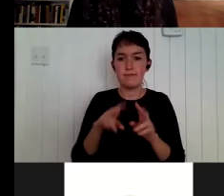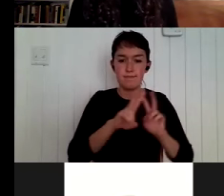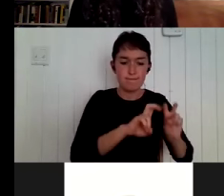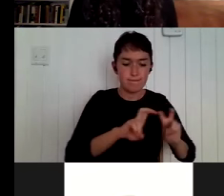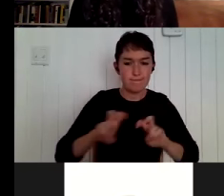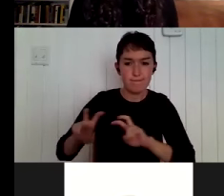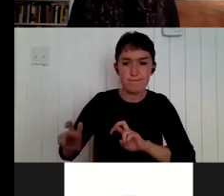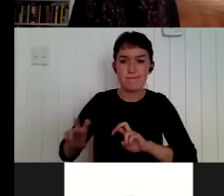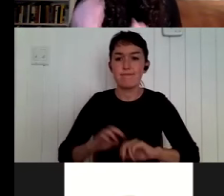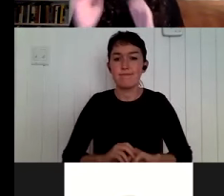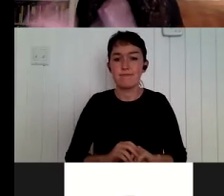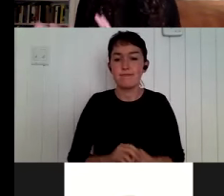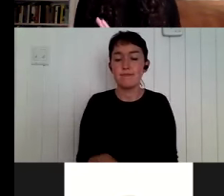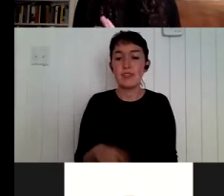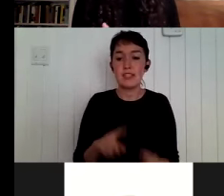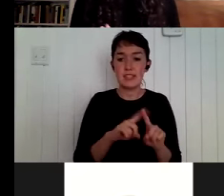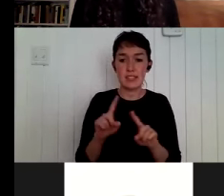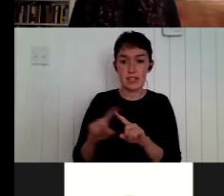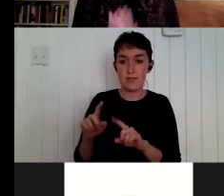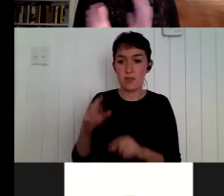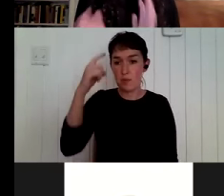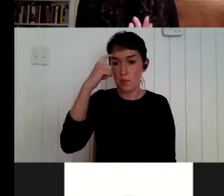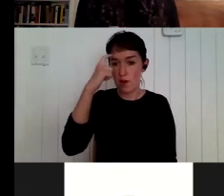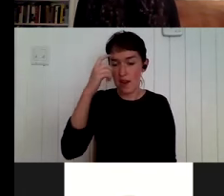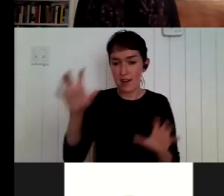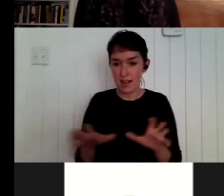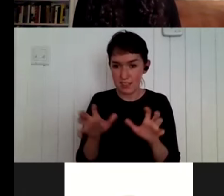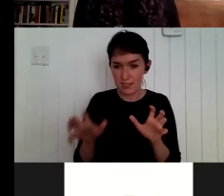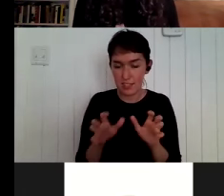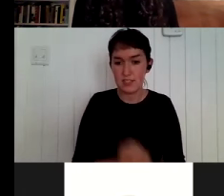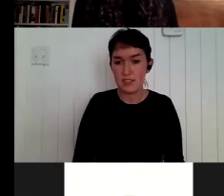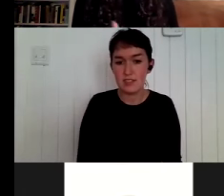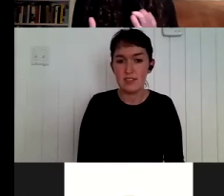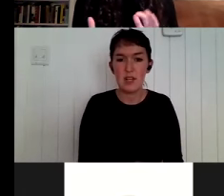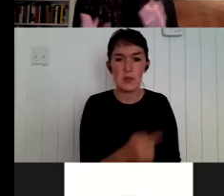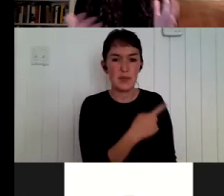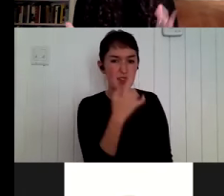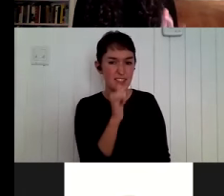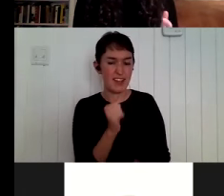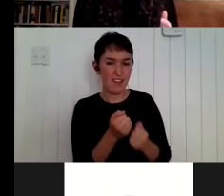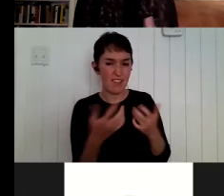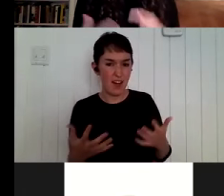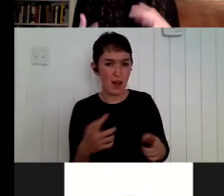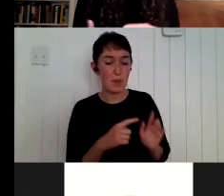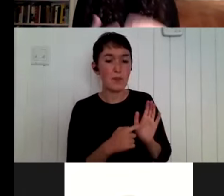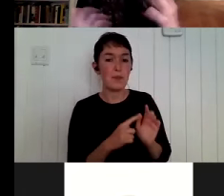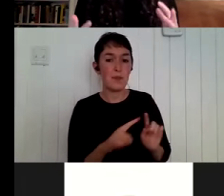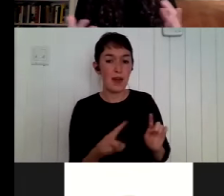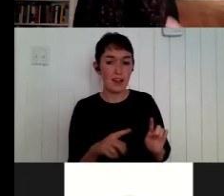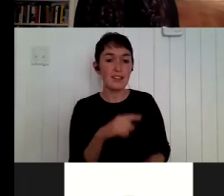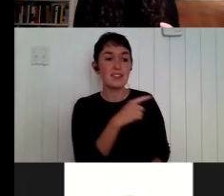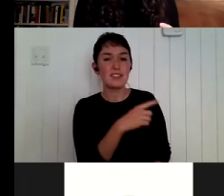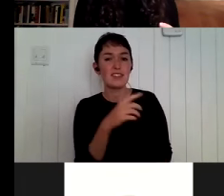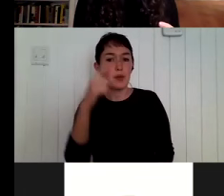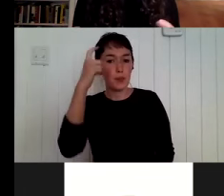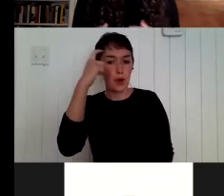brain activity. So I know this looks like a lot, but what I'm showing you here is an example of the brain activity in each stage